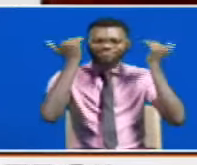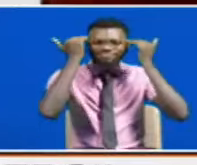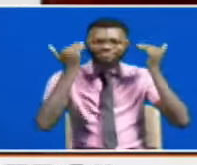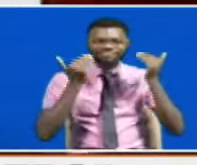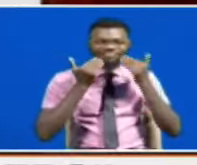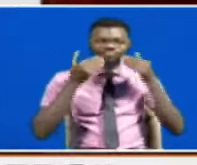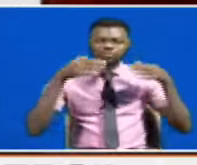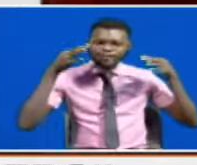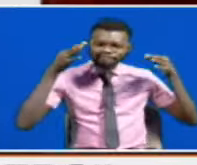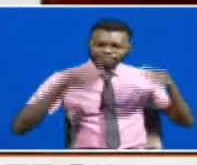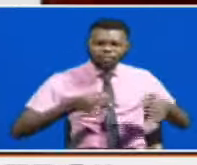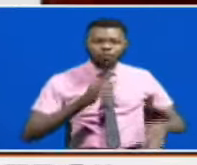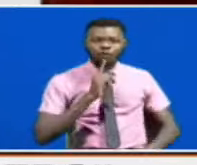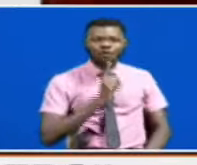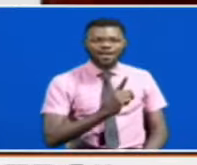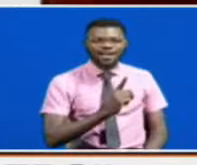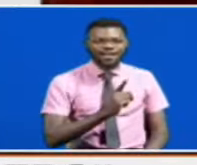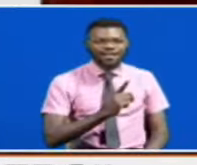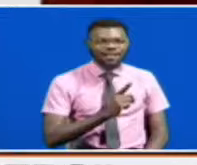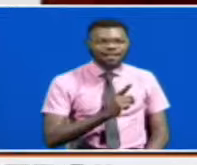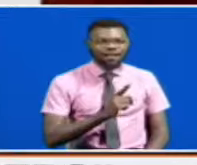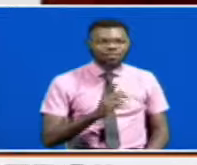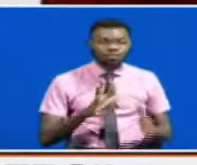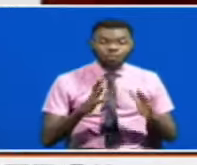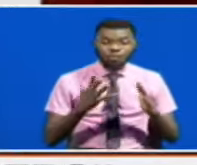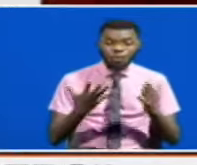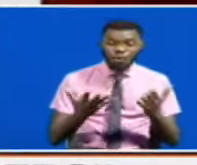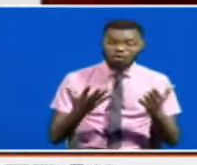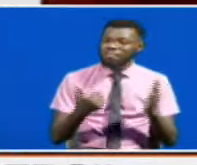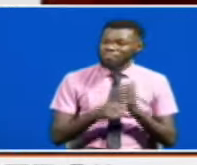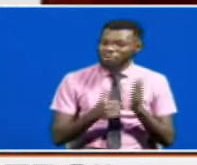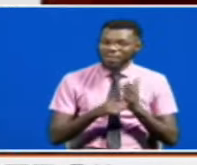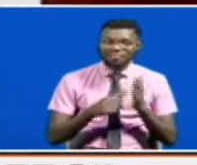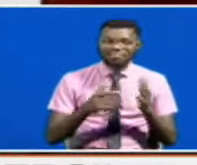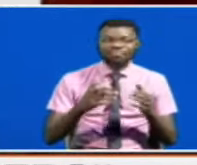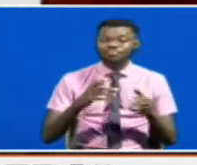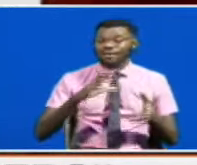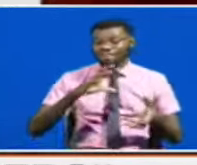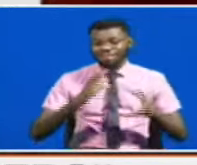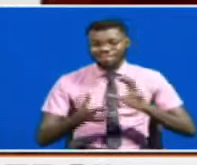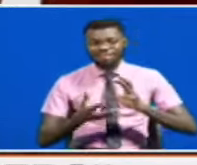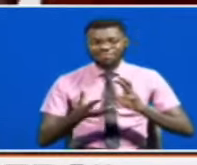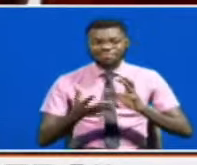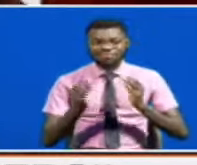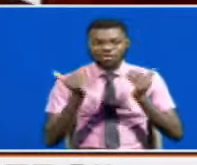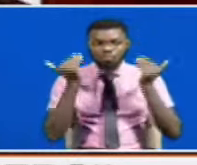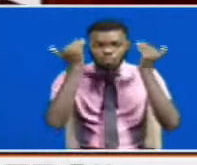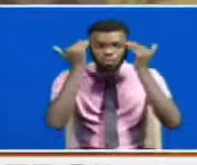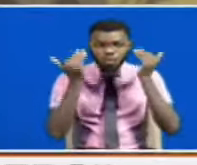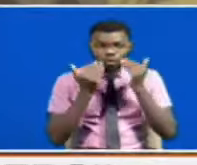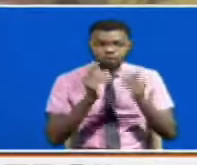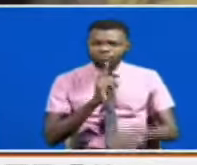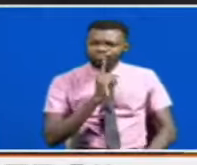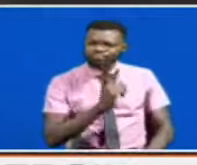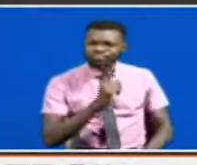judiciary. Orders are orders. Otherwise, we run into anarchy. Court orders are done, and nobody follows them. David.